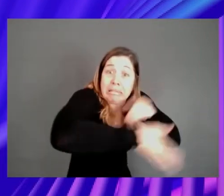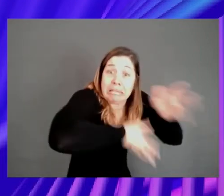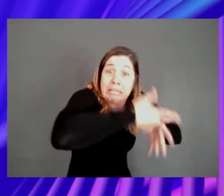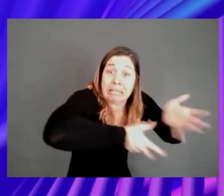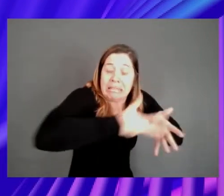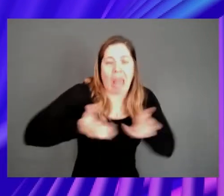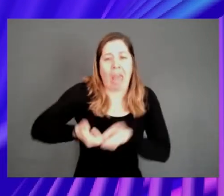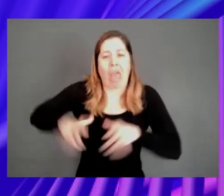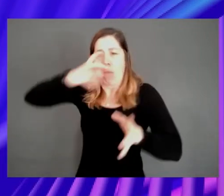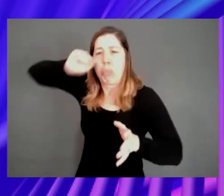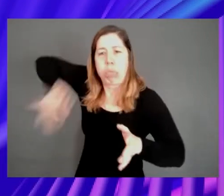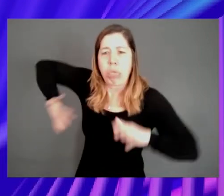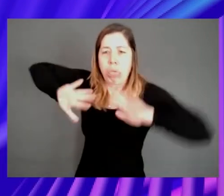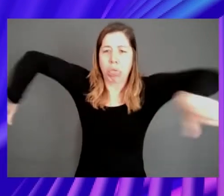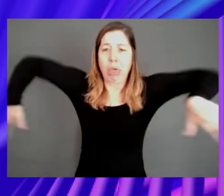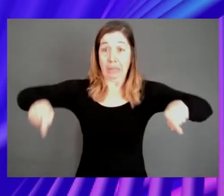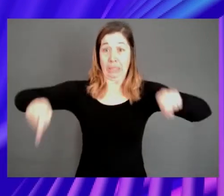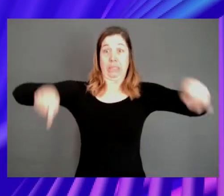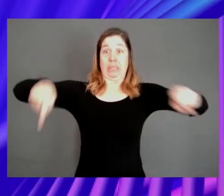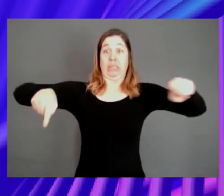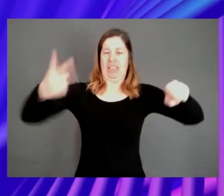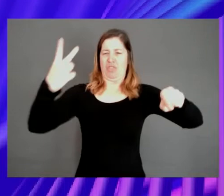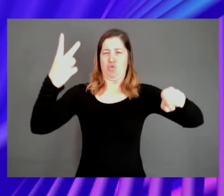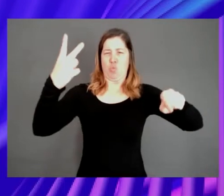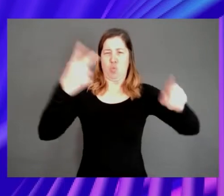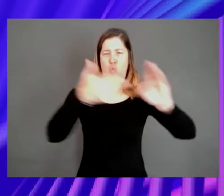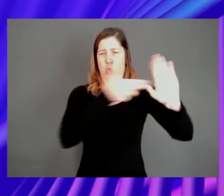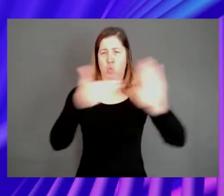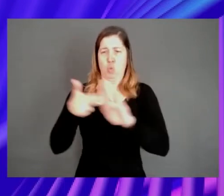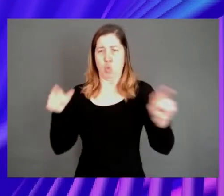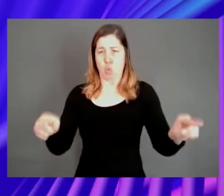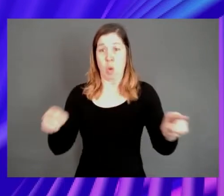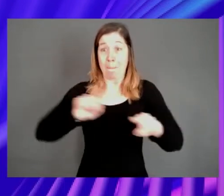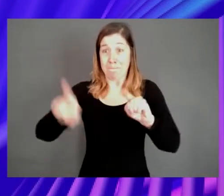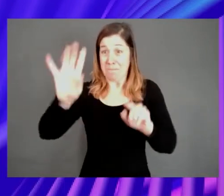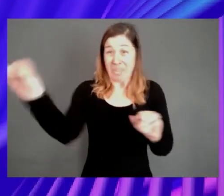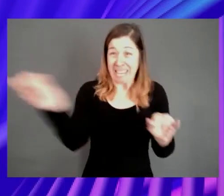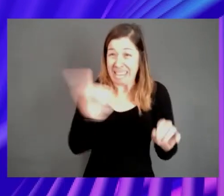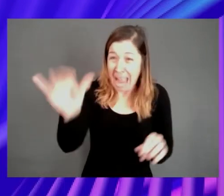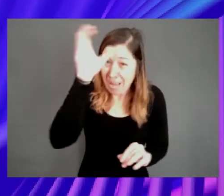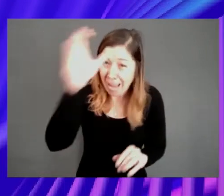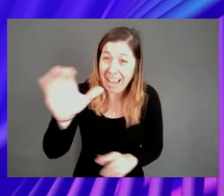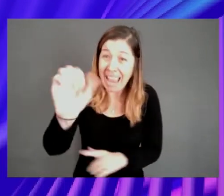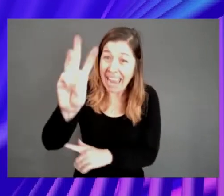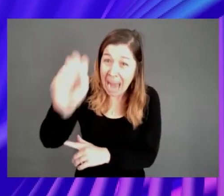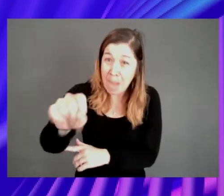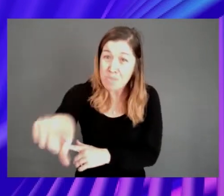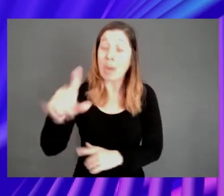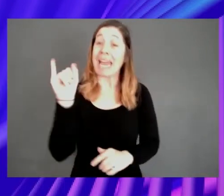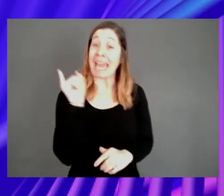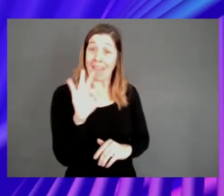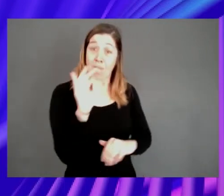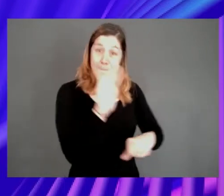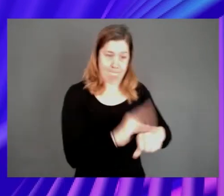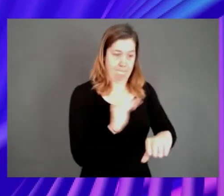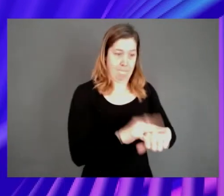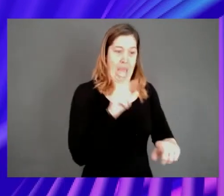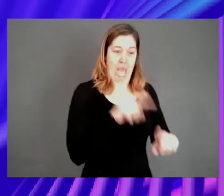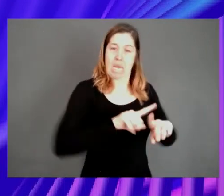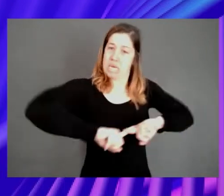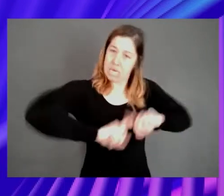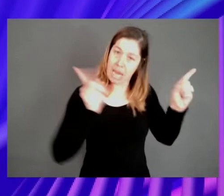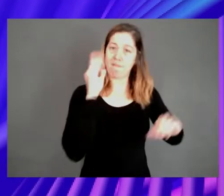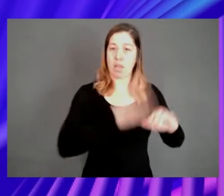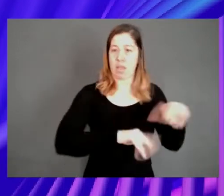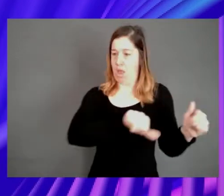one that's, you know, a pet, right, that's completely different than all the other AWS accounts that you have,